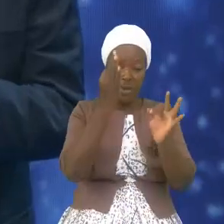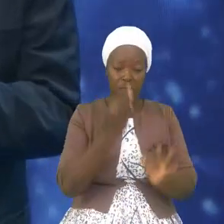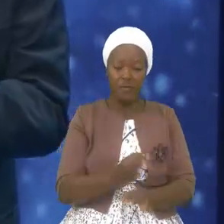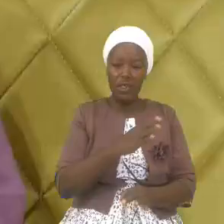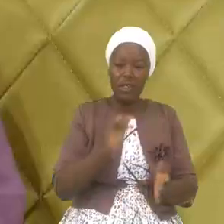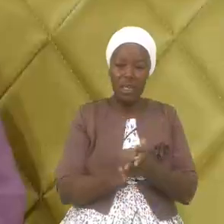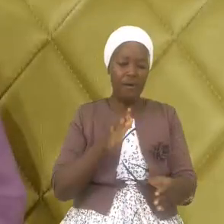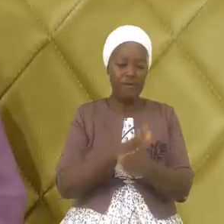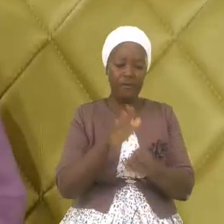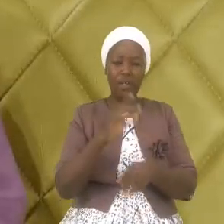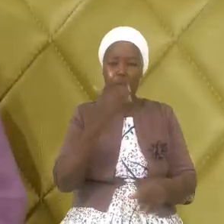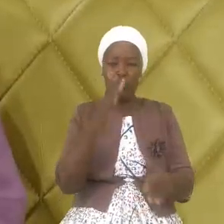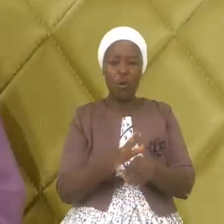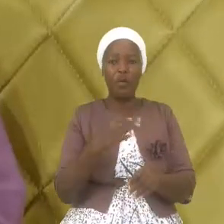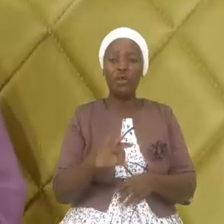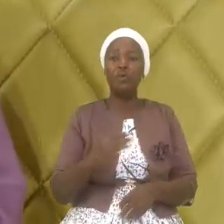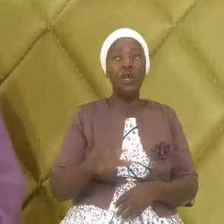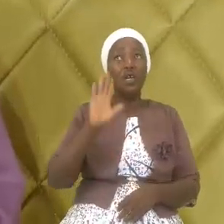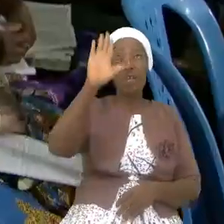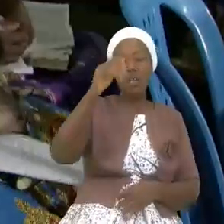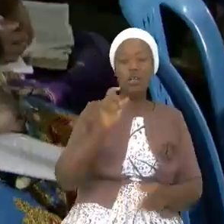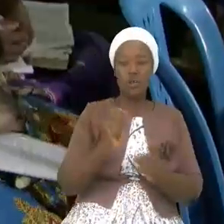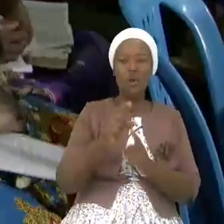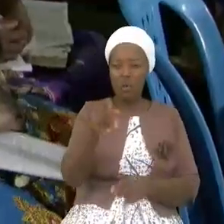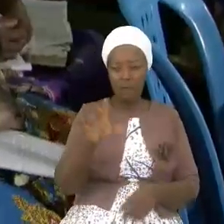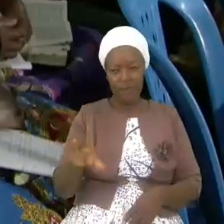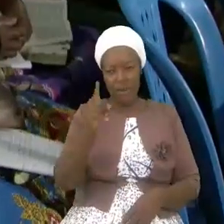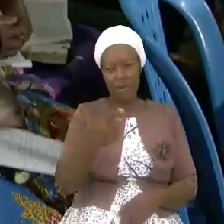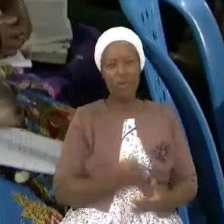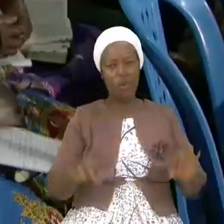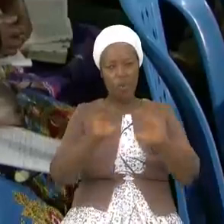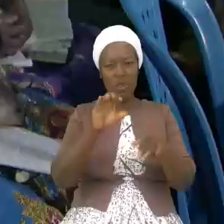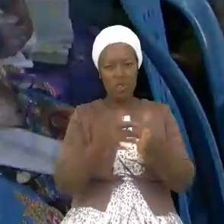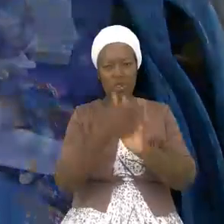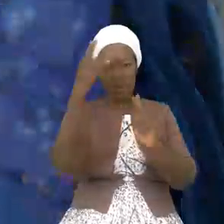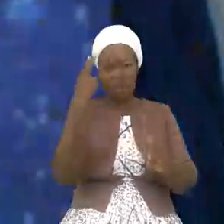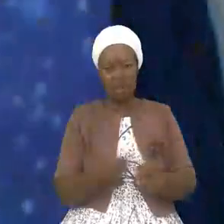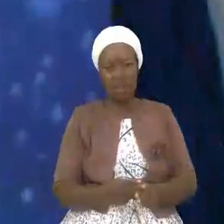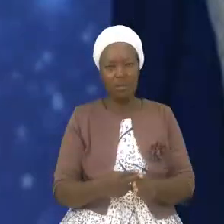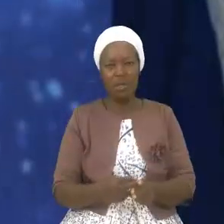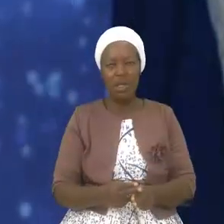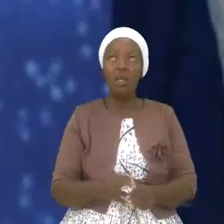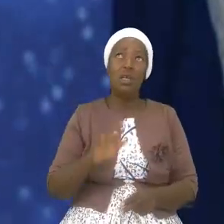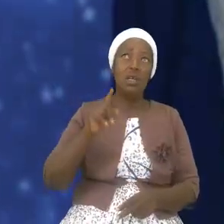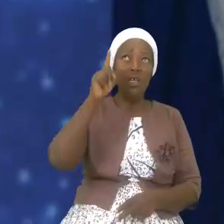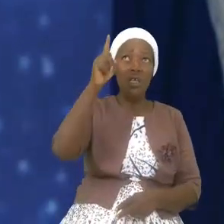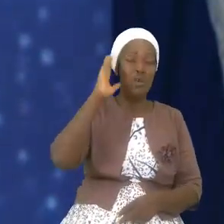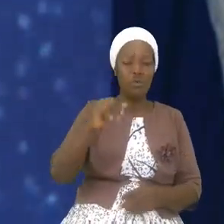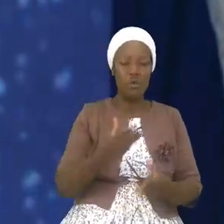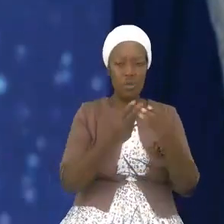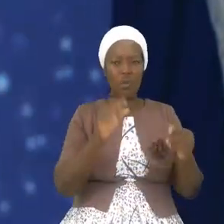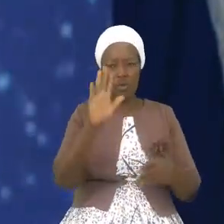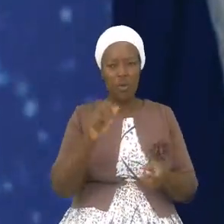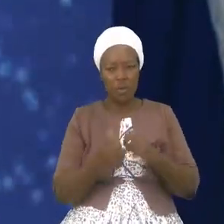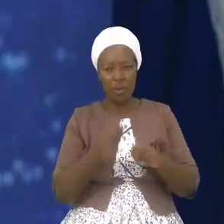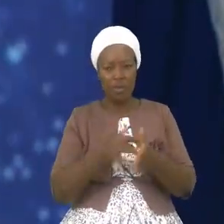worthy. He'll solve your problem. He'll change your life. He'll turn everything around